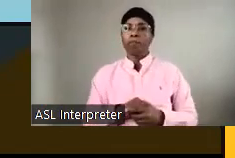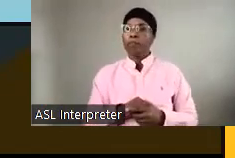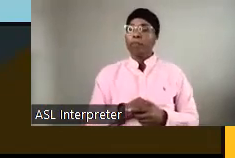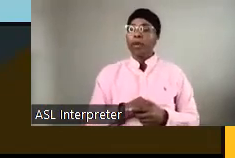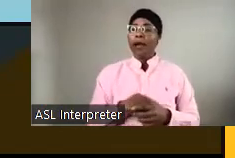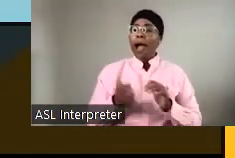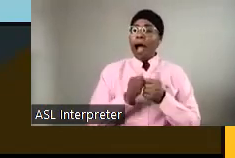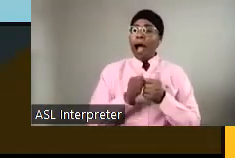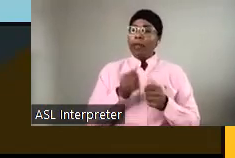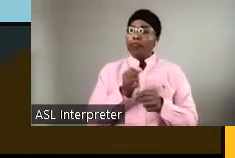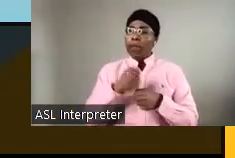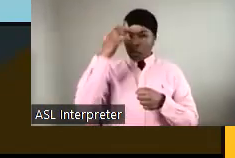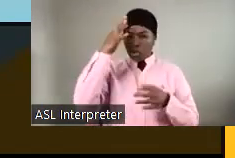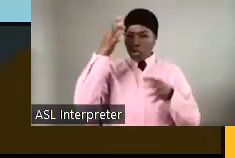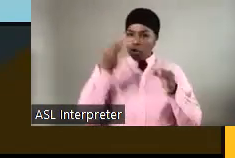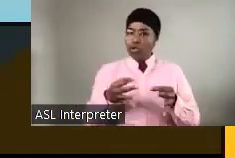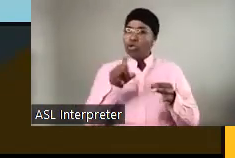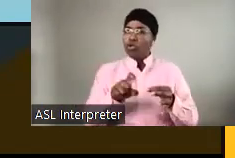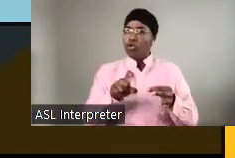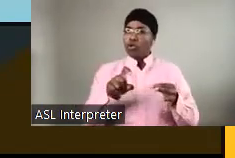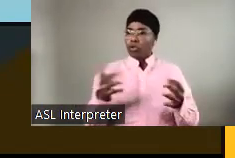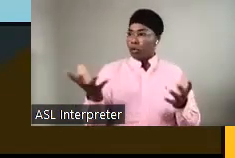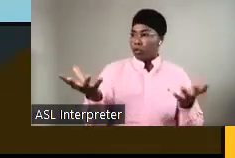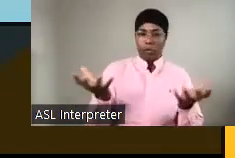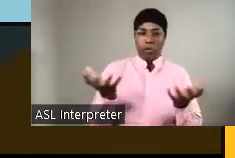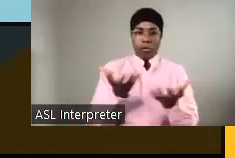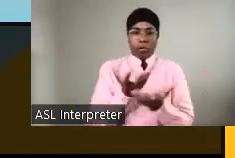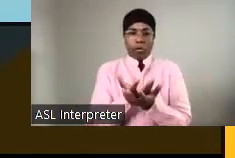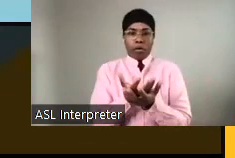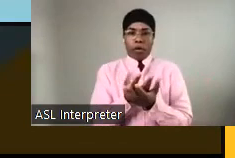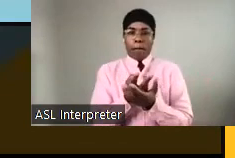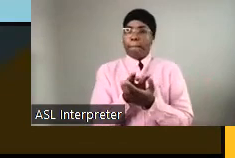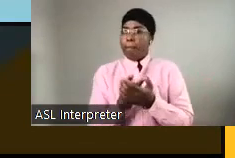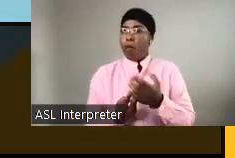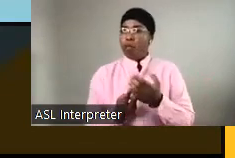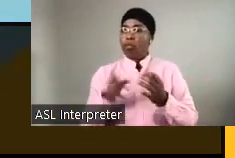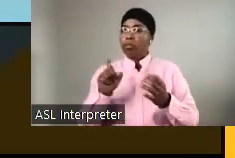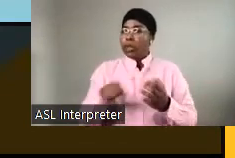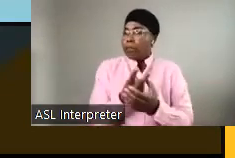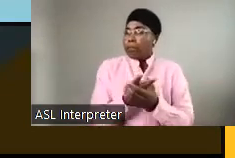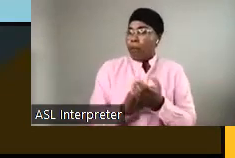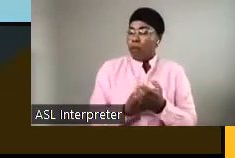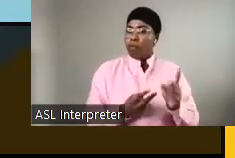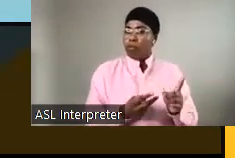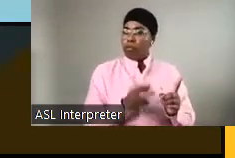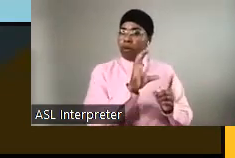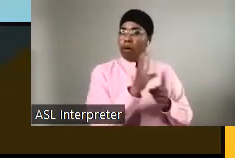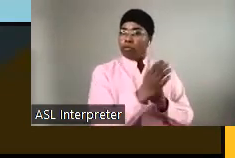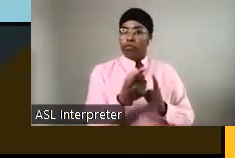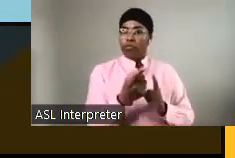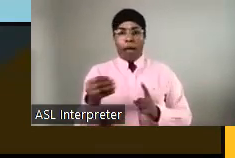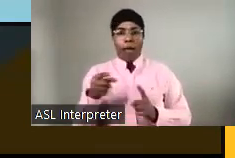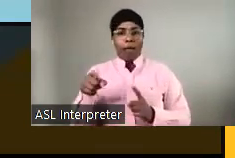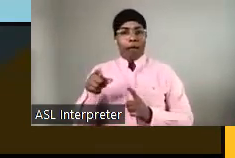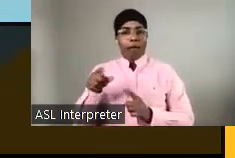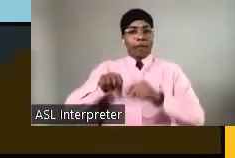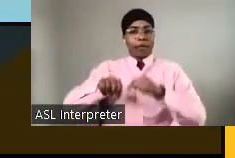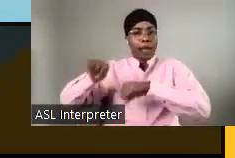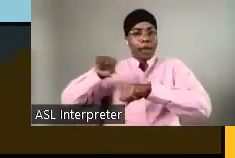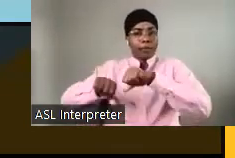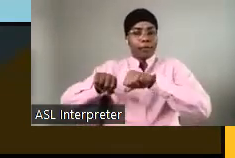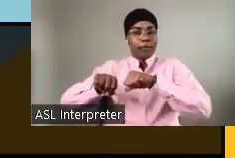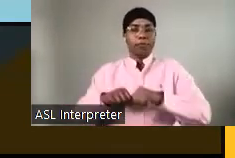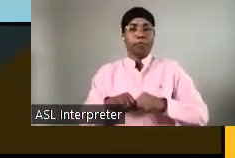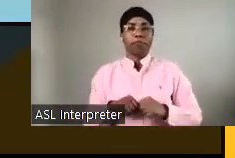really nice framework for us to think about broad groups of partnerships and perspectives. And I think